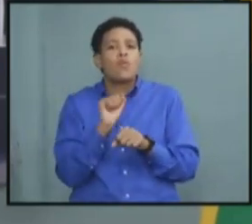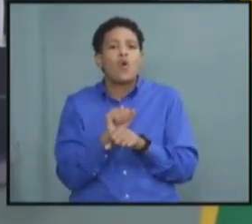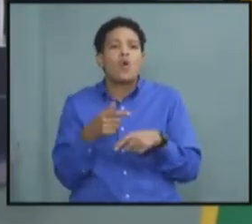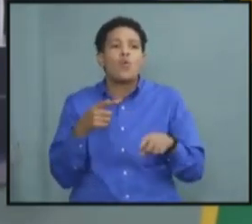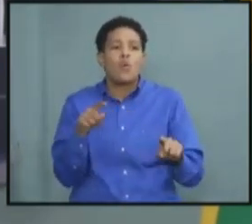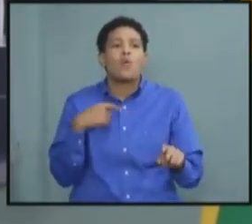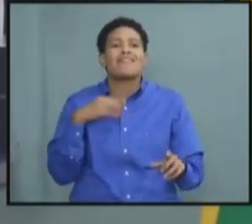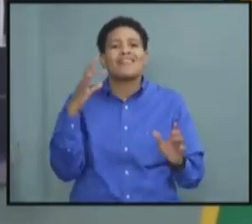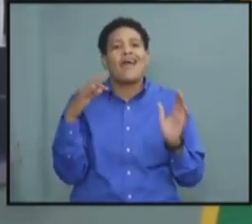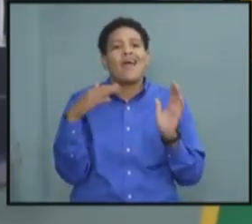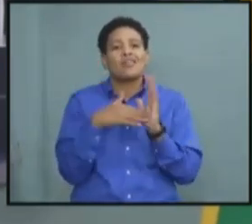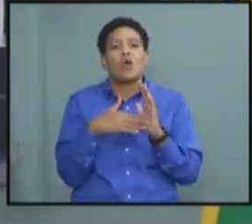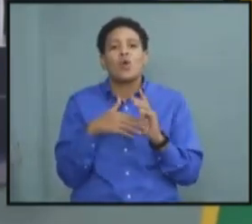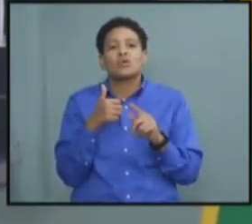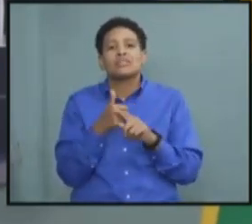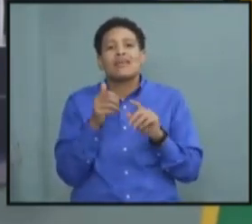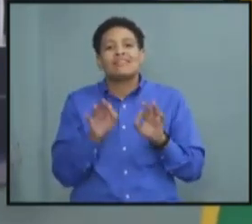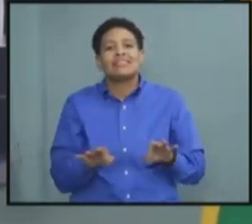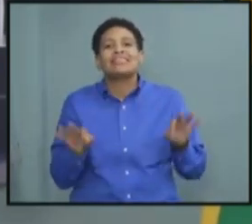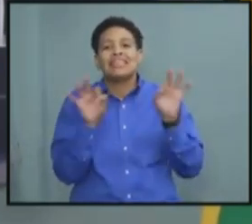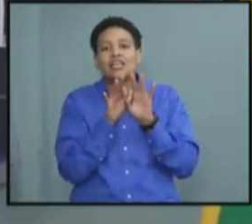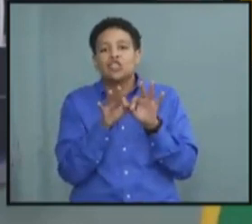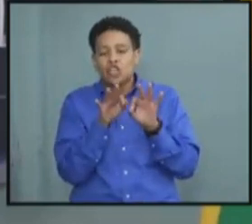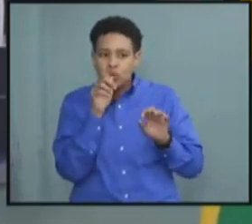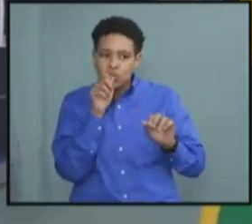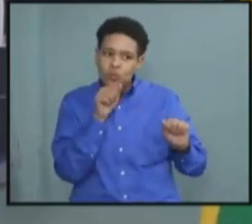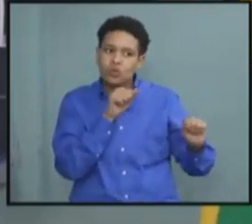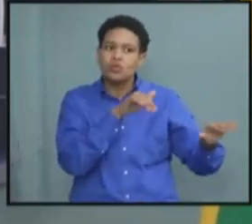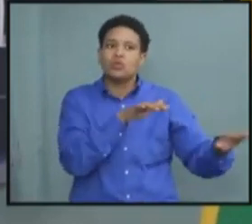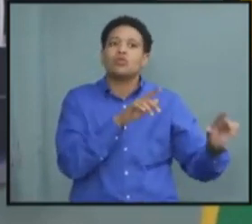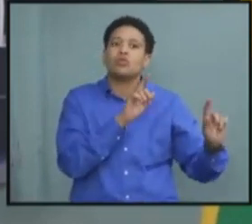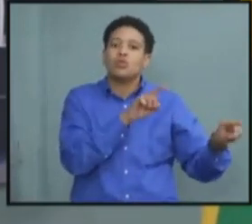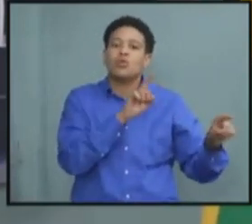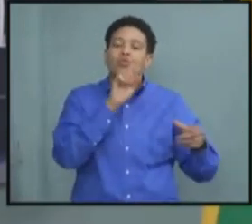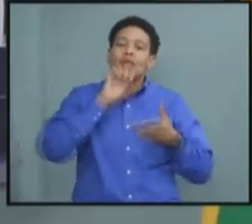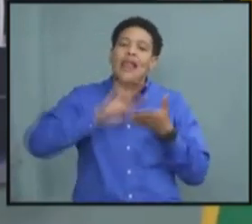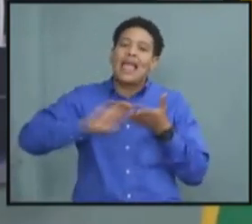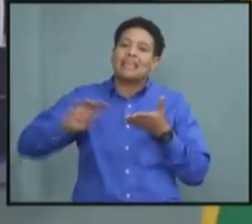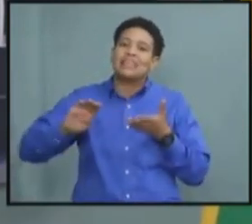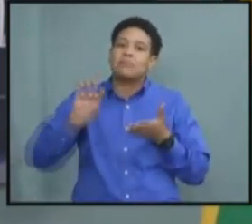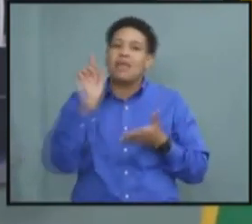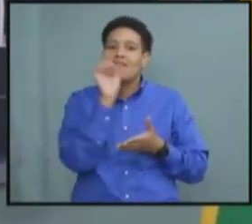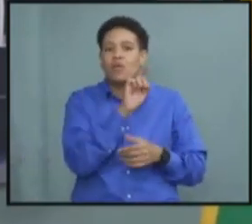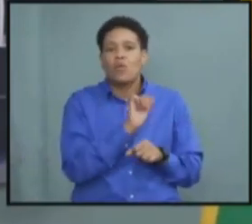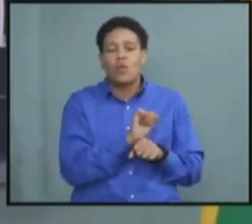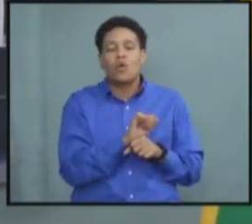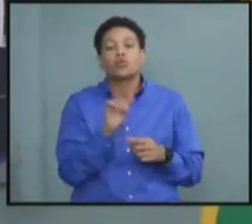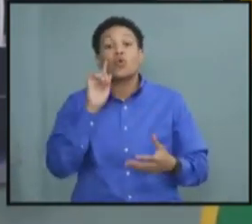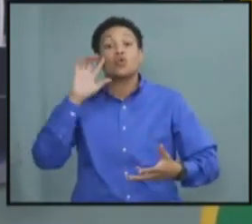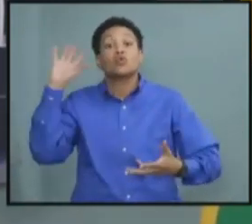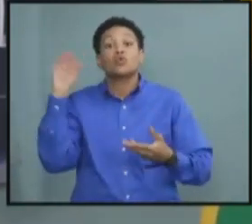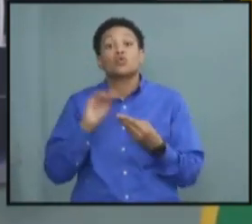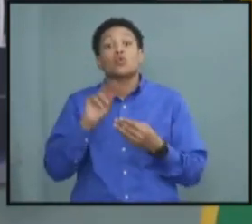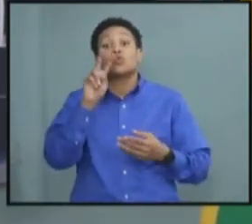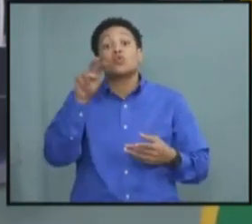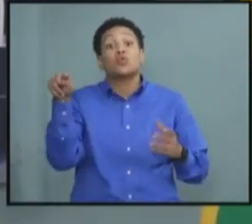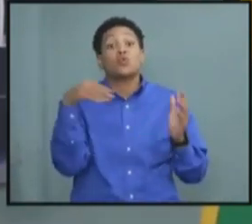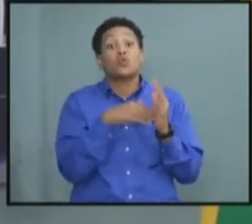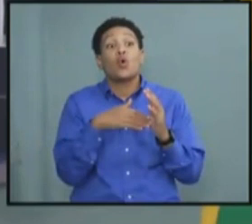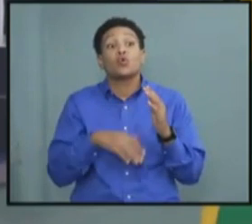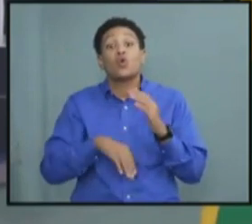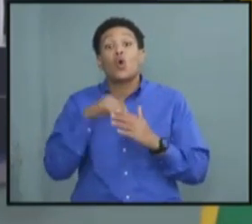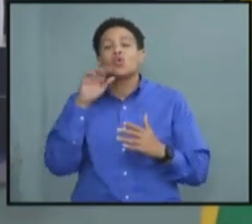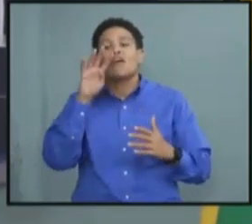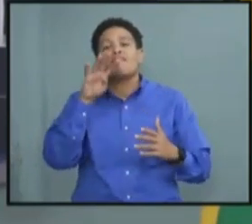have 9,000 essential that were exempted. So that would be 22,000 out of